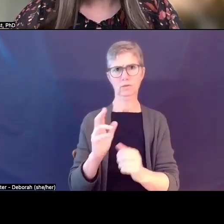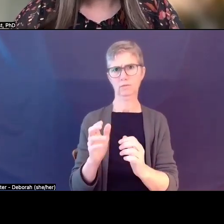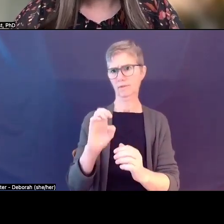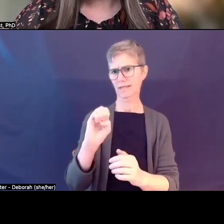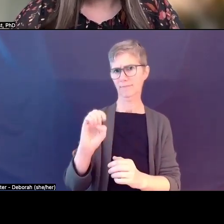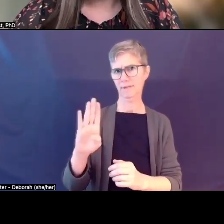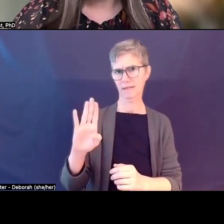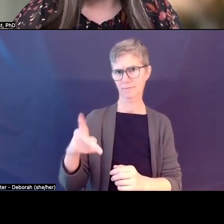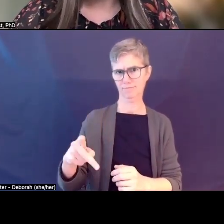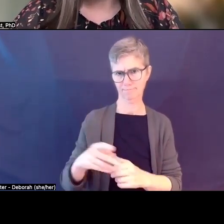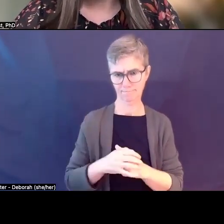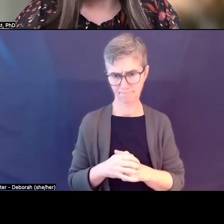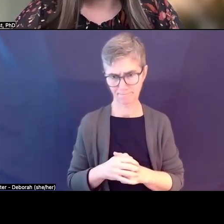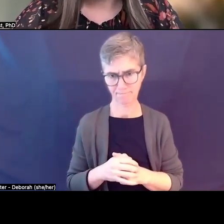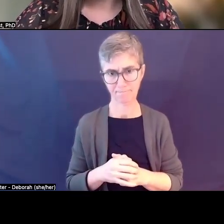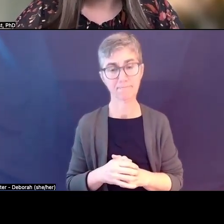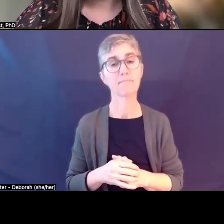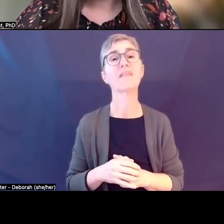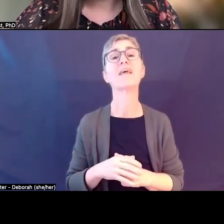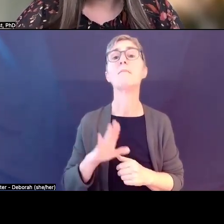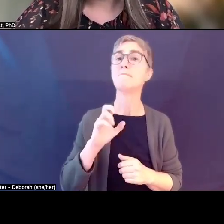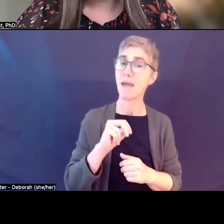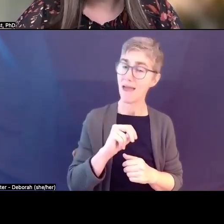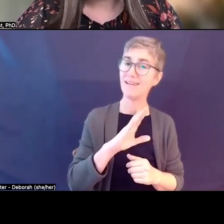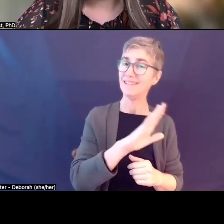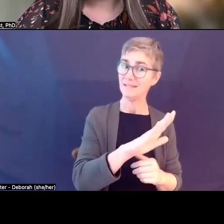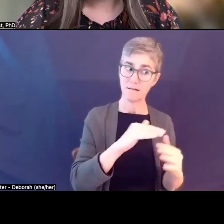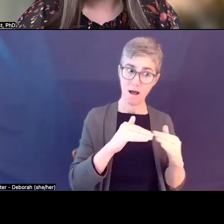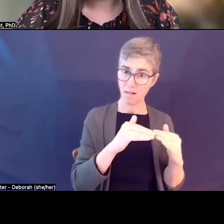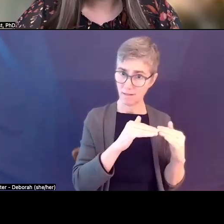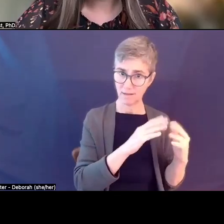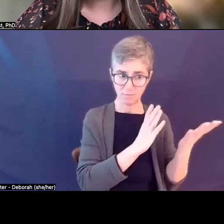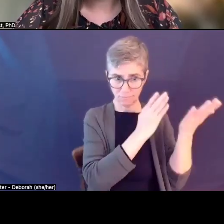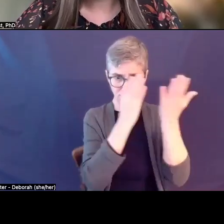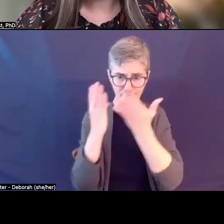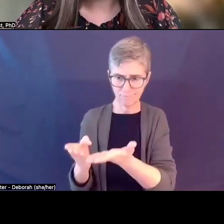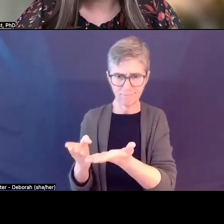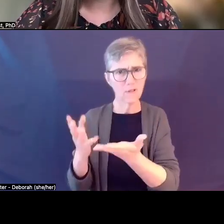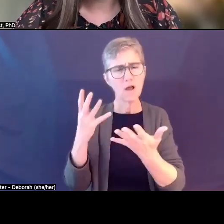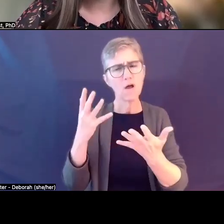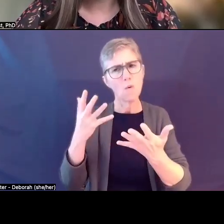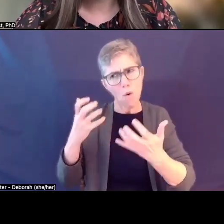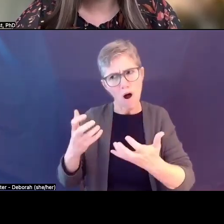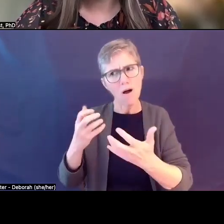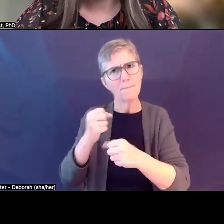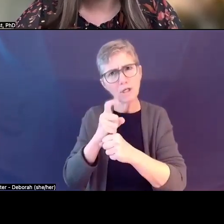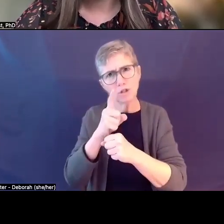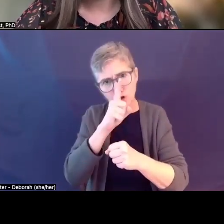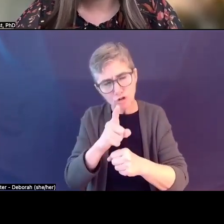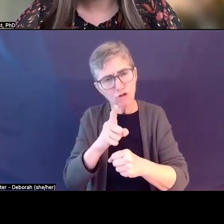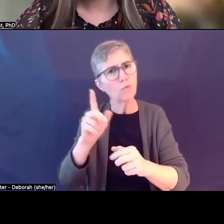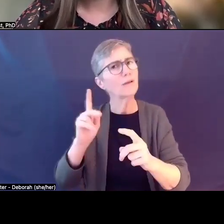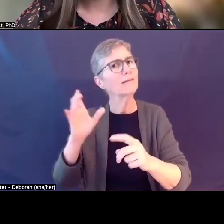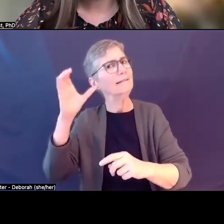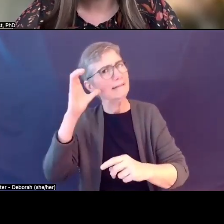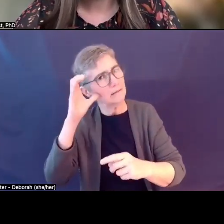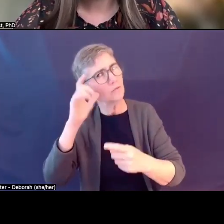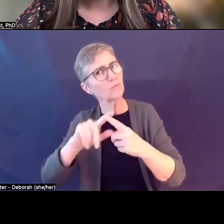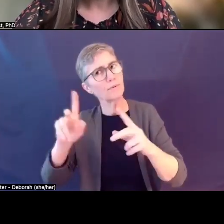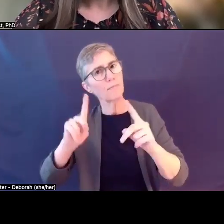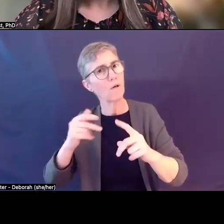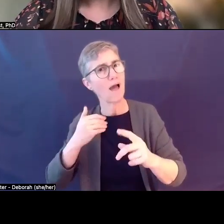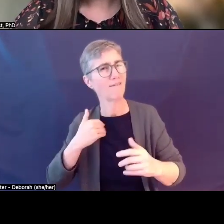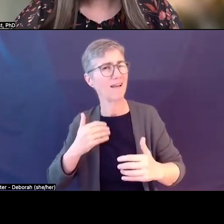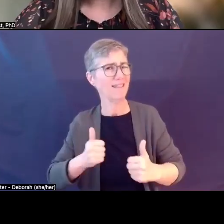our partnership, Vin and his colleagues came to us with a desire to bring voices of people with lived experience in the Massachusetts criminal legal